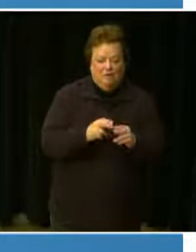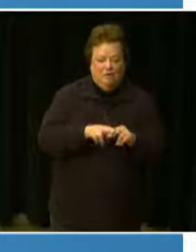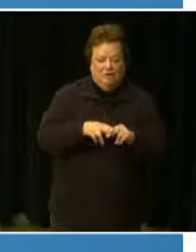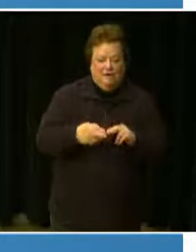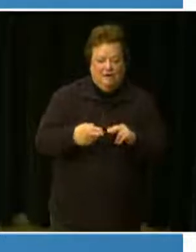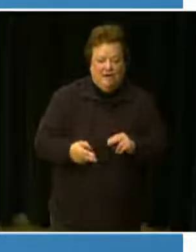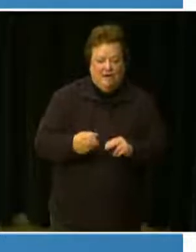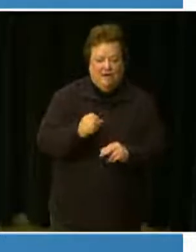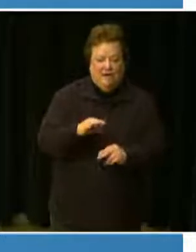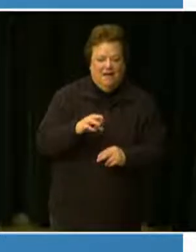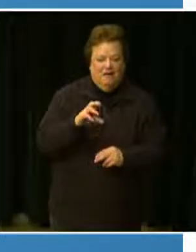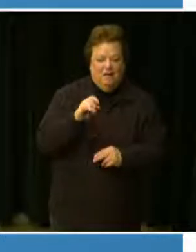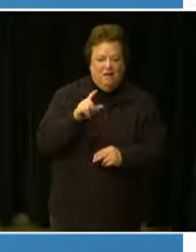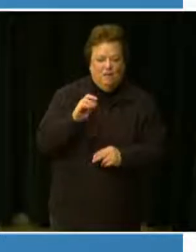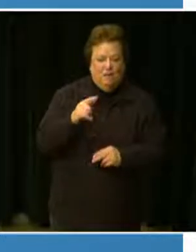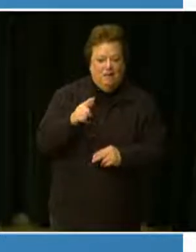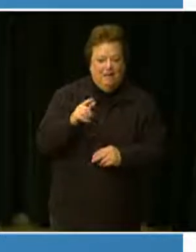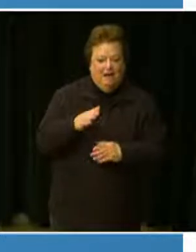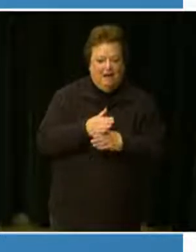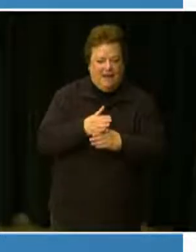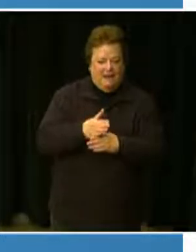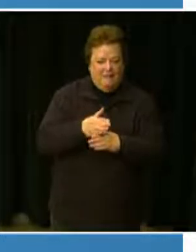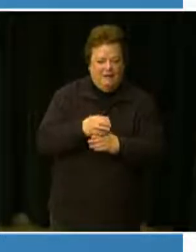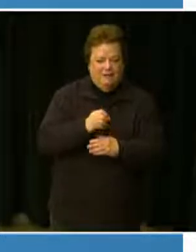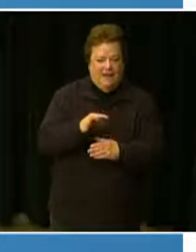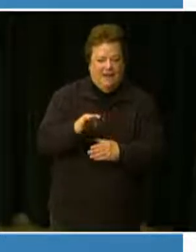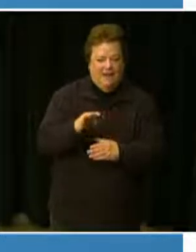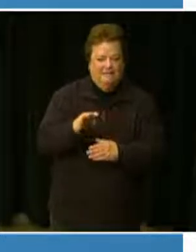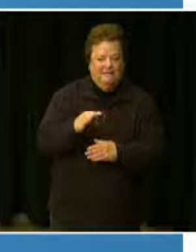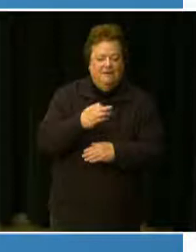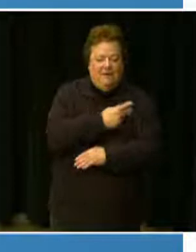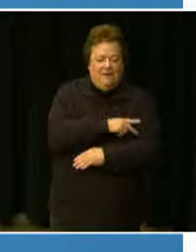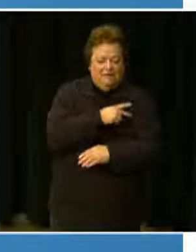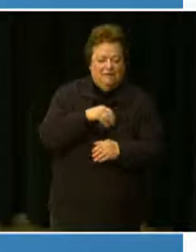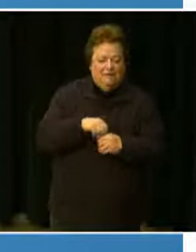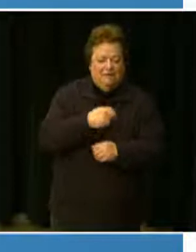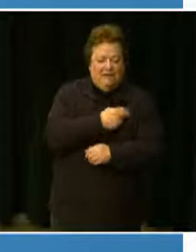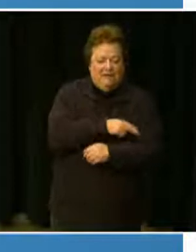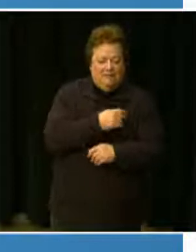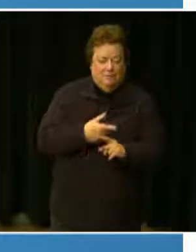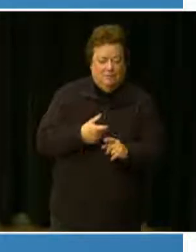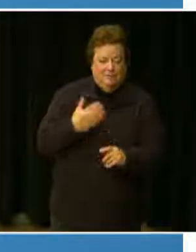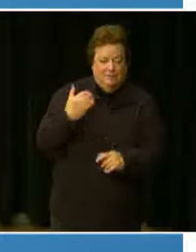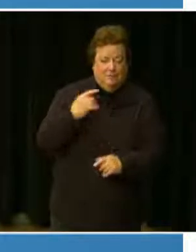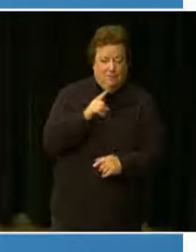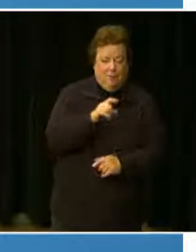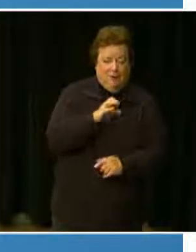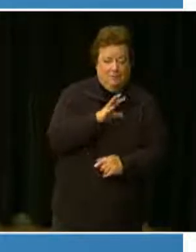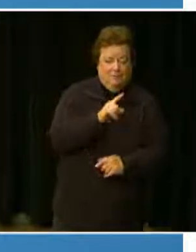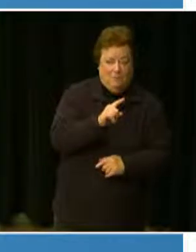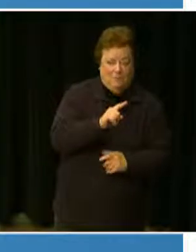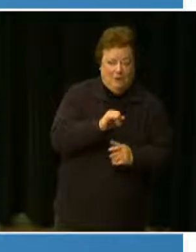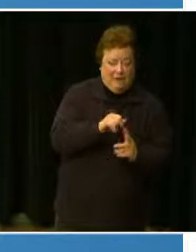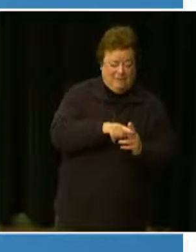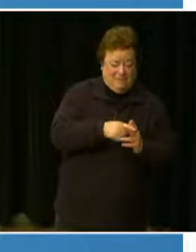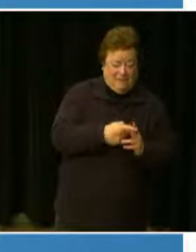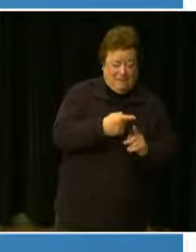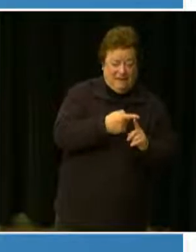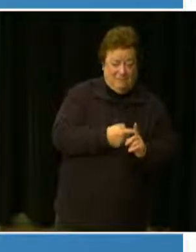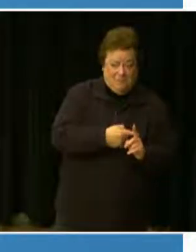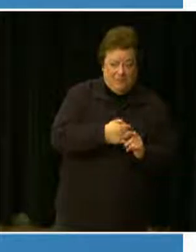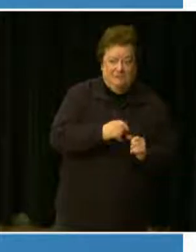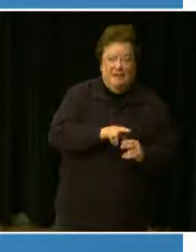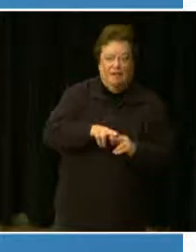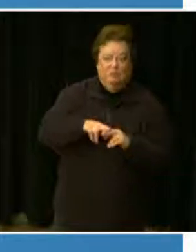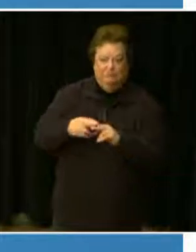7-day rolling average of COVID-19 patients hospitalized from 141 at the beginning of the month down